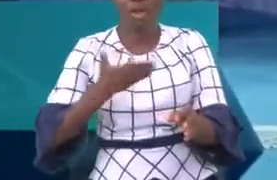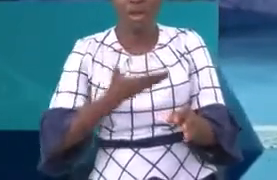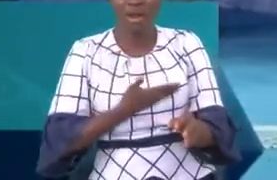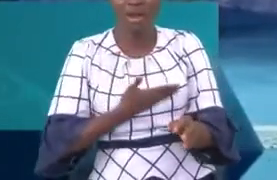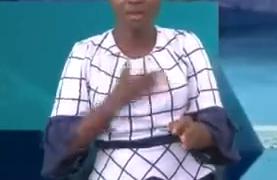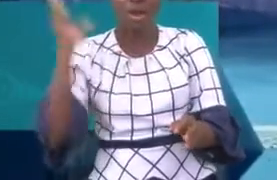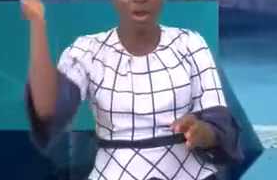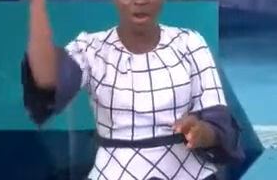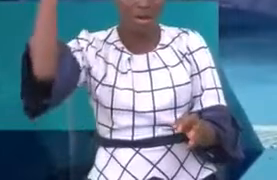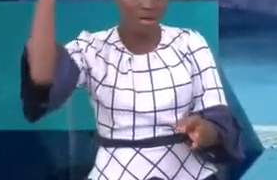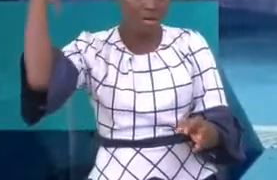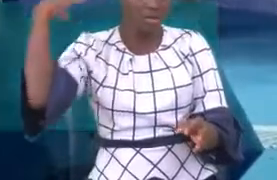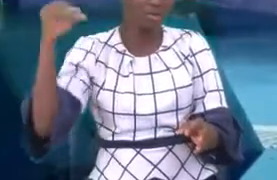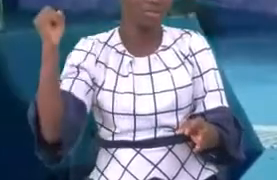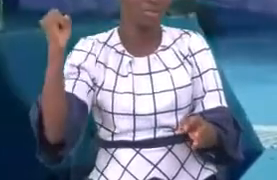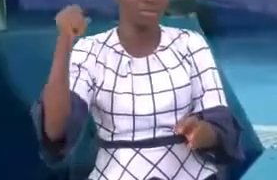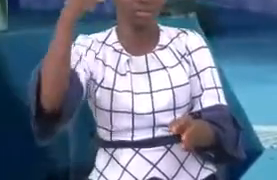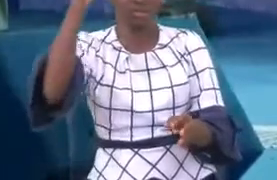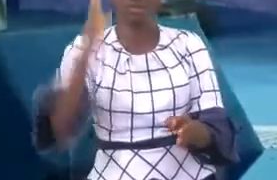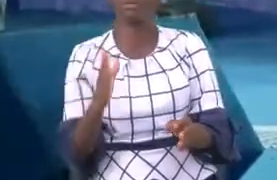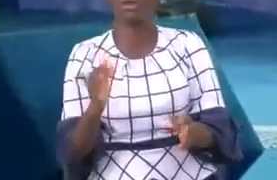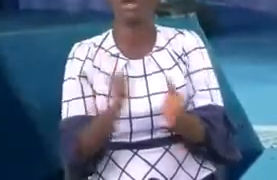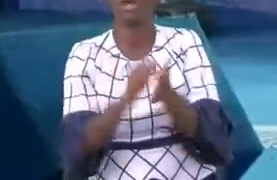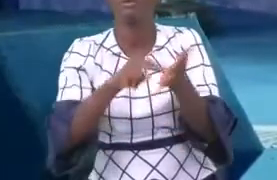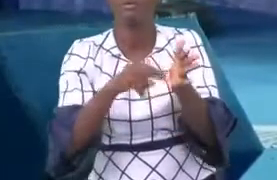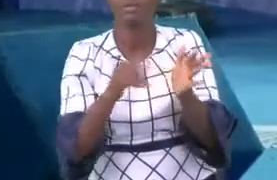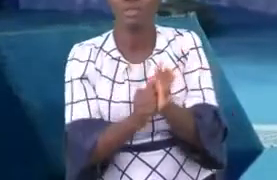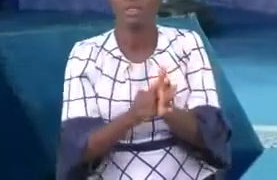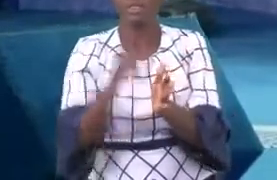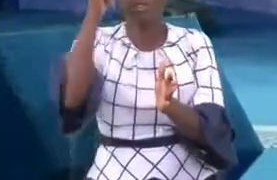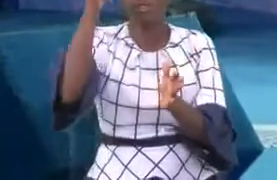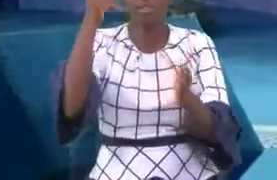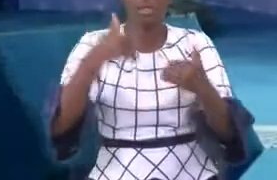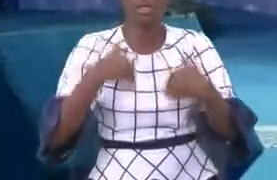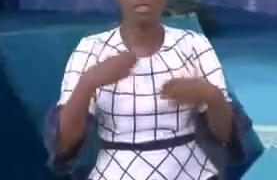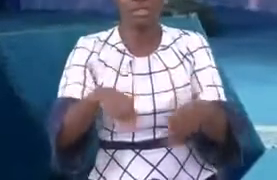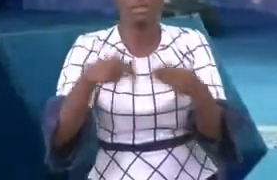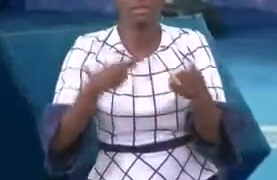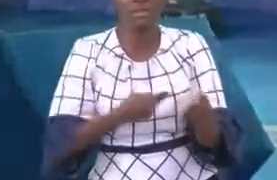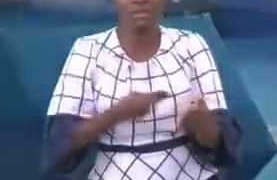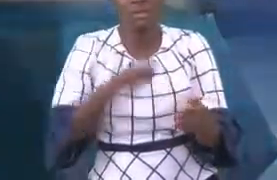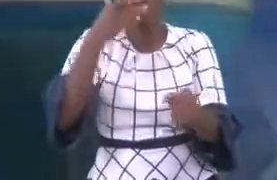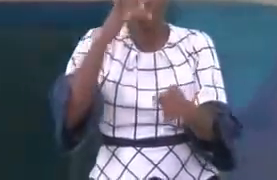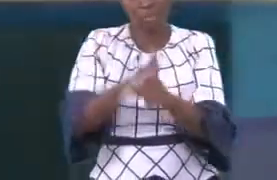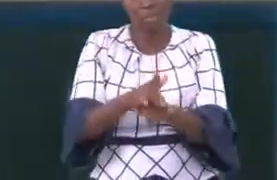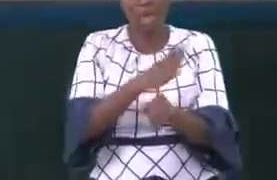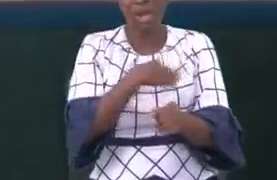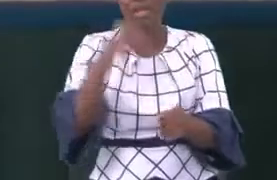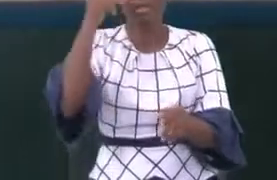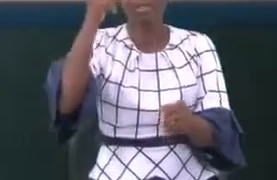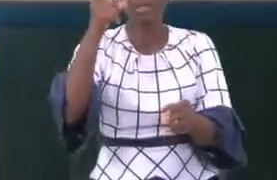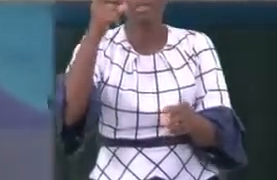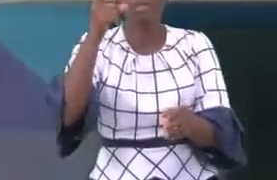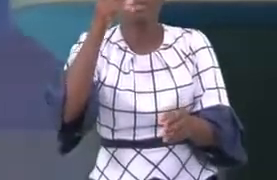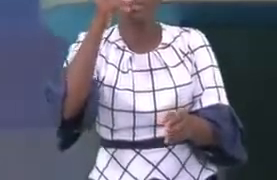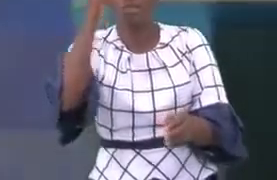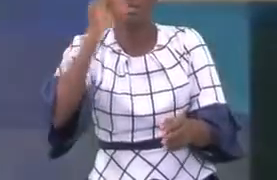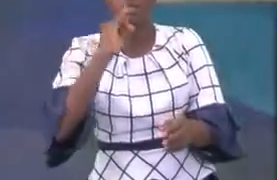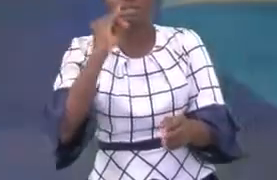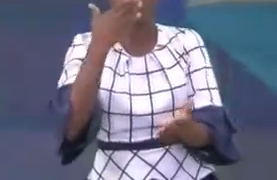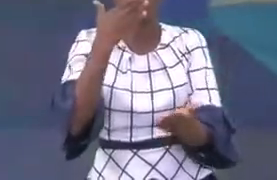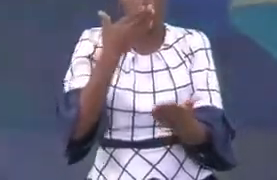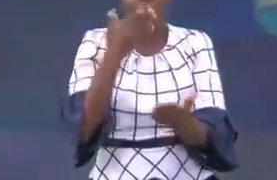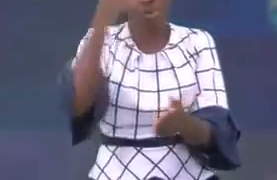promise. And he is a God that will not lie. Everything he has said, that's